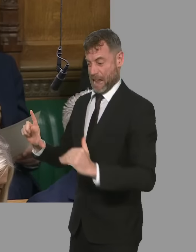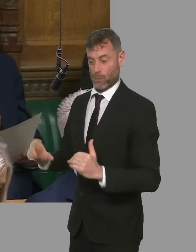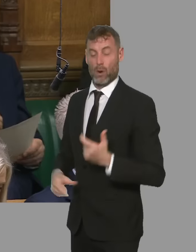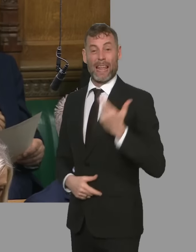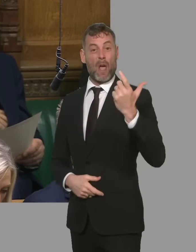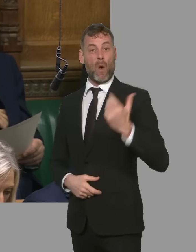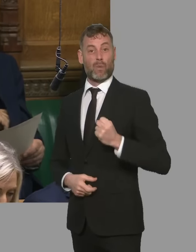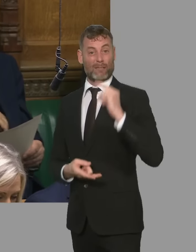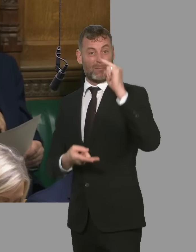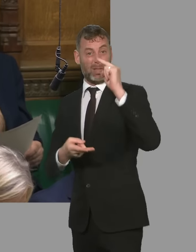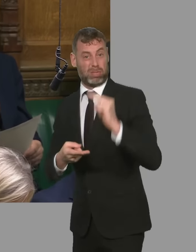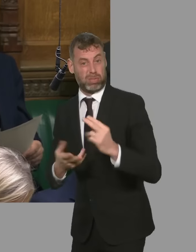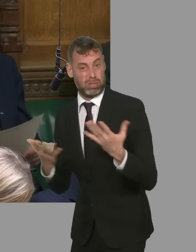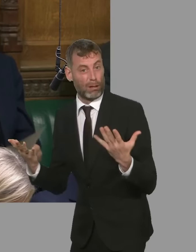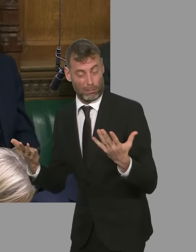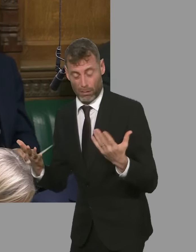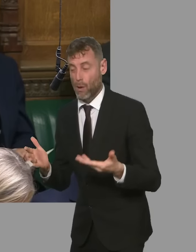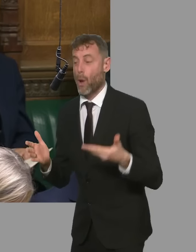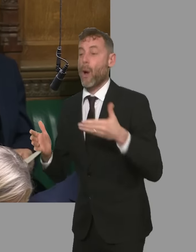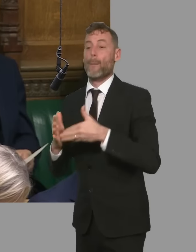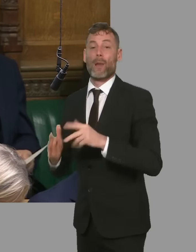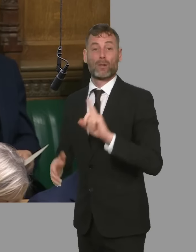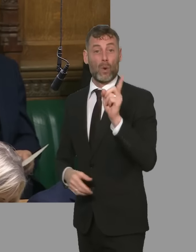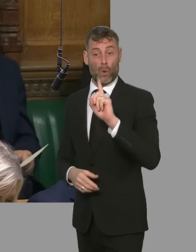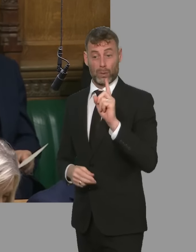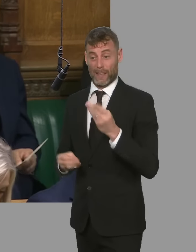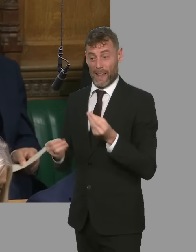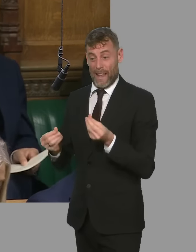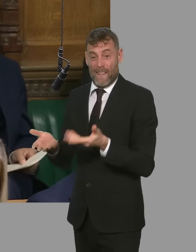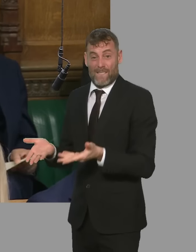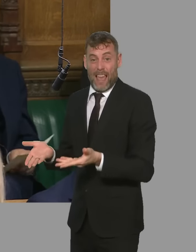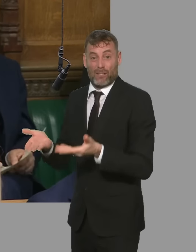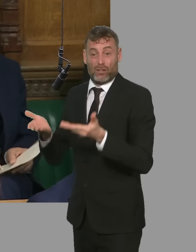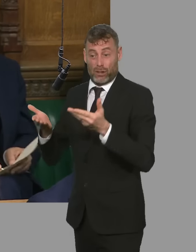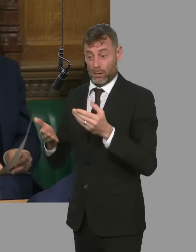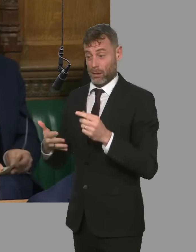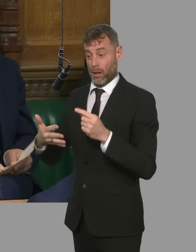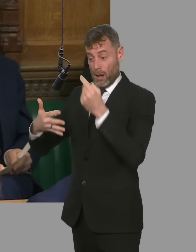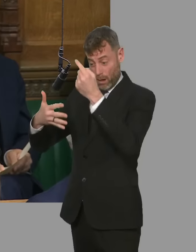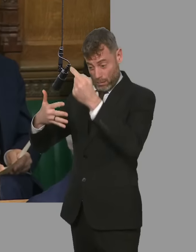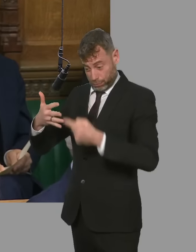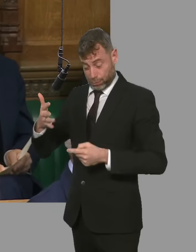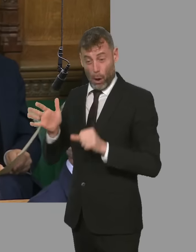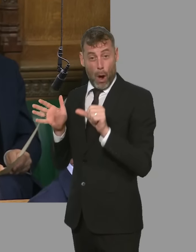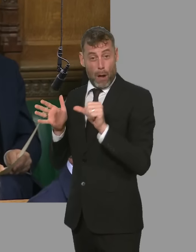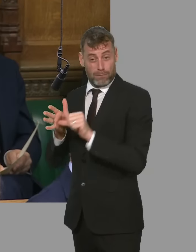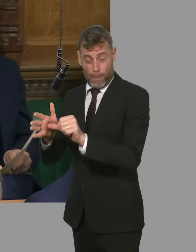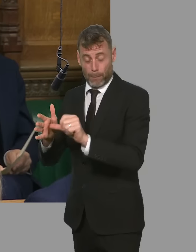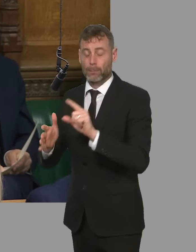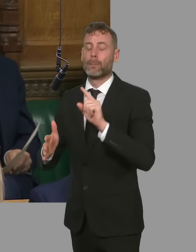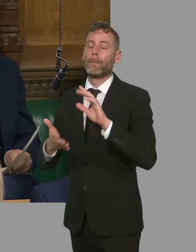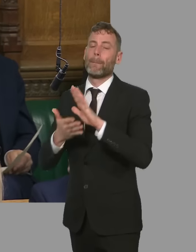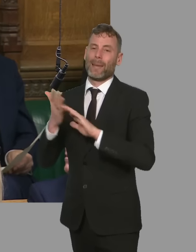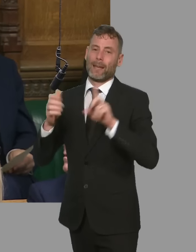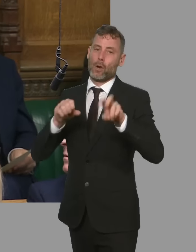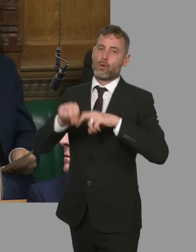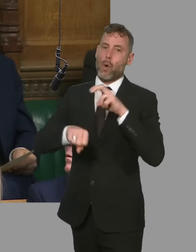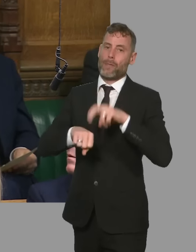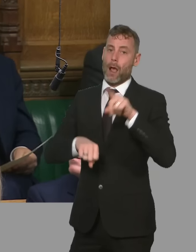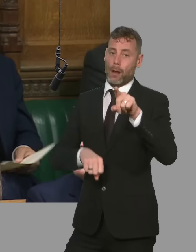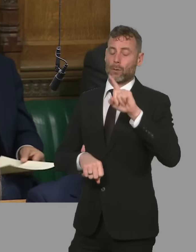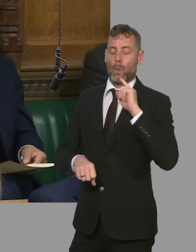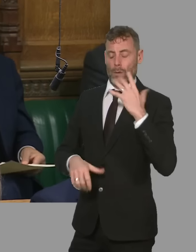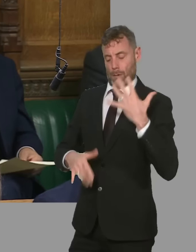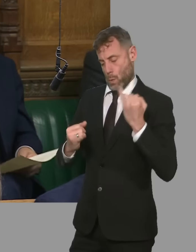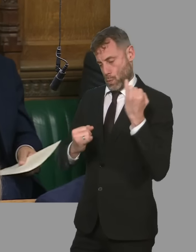inflation, all of which will hit Northern Ireland more severely than other parts of the United Kingdom. Yet the government refuses to do anything